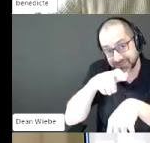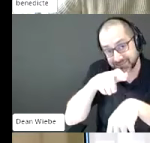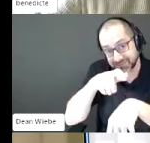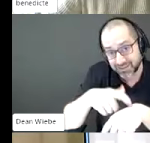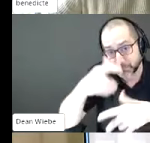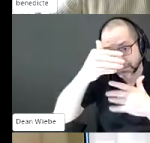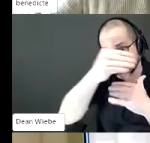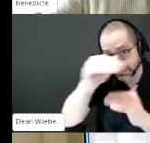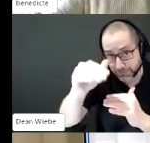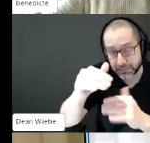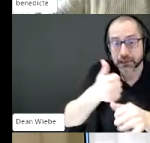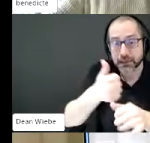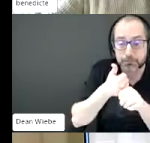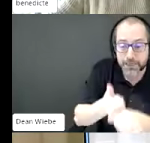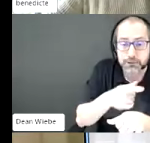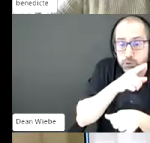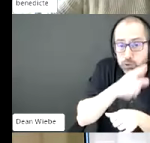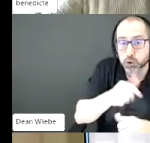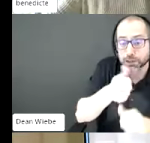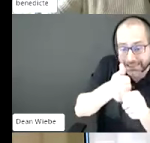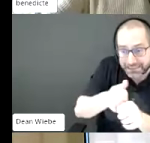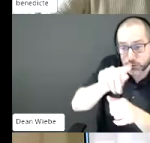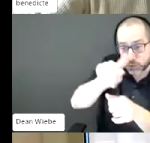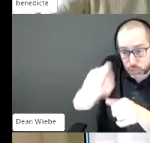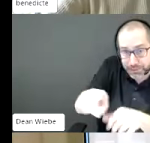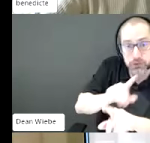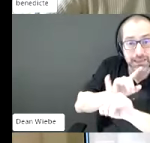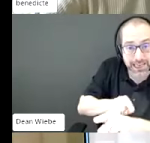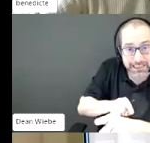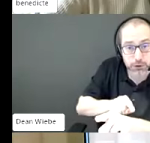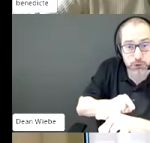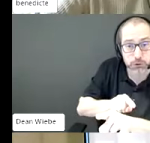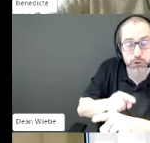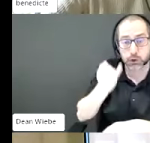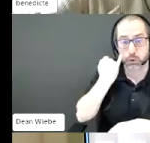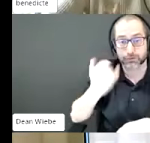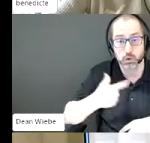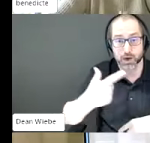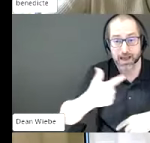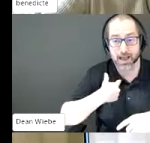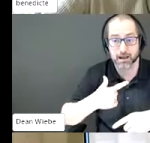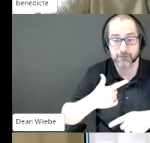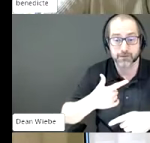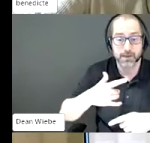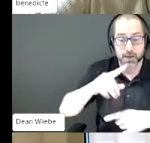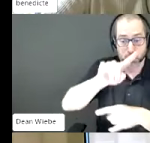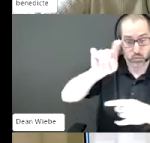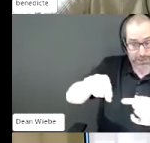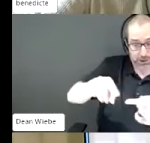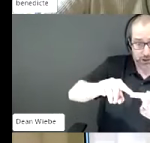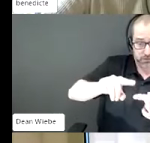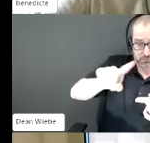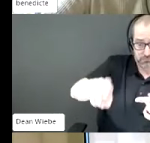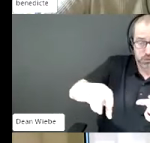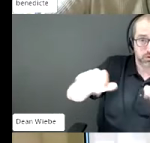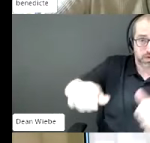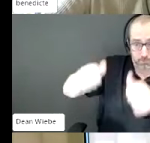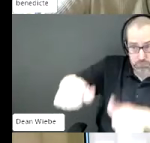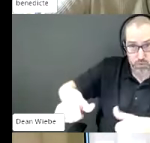everyone's question gets answered at the end. So if you have something that you might want to ask, you can post it now. If you have